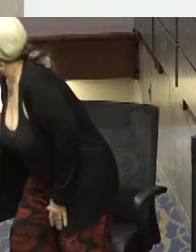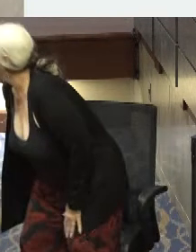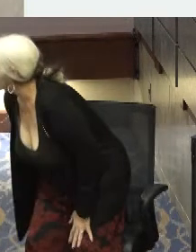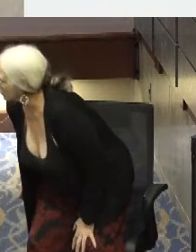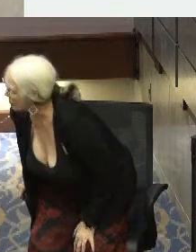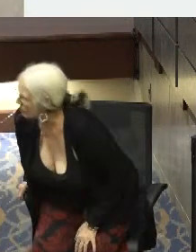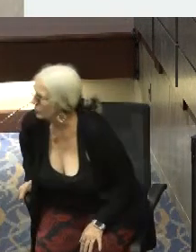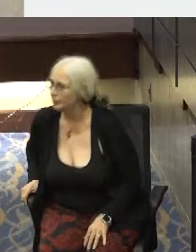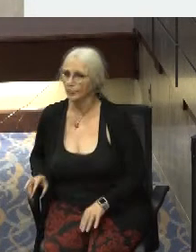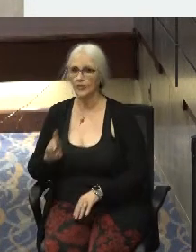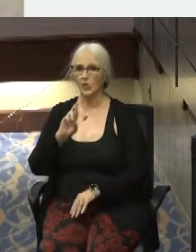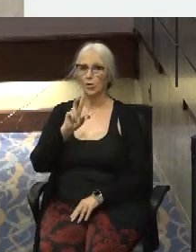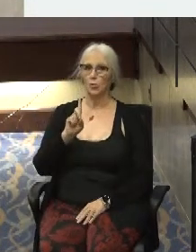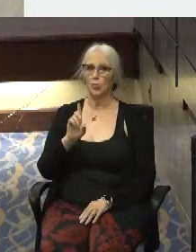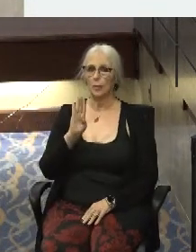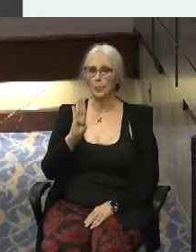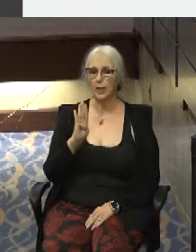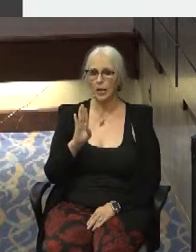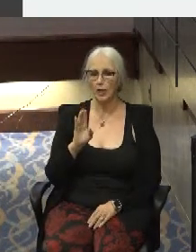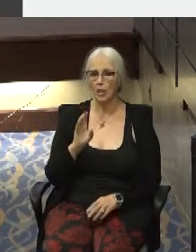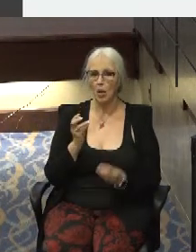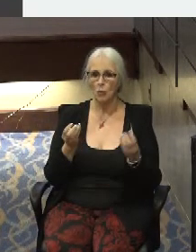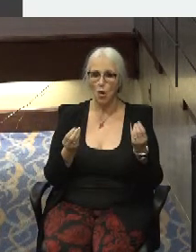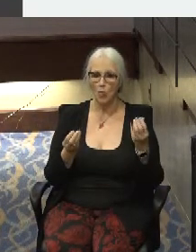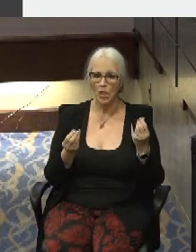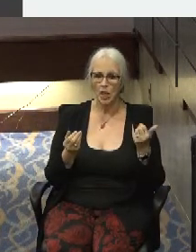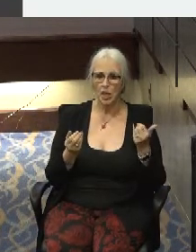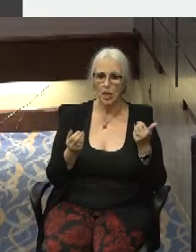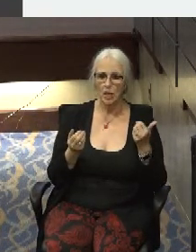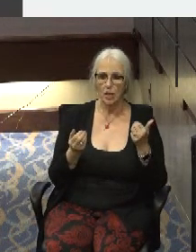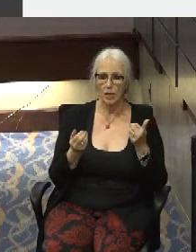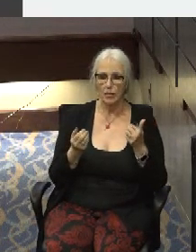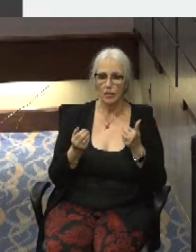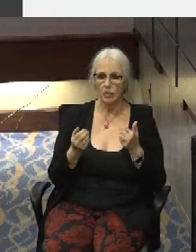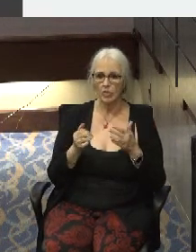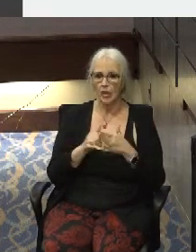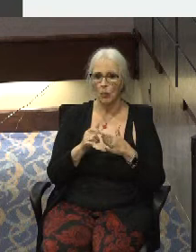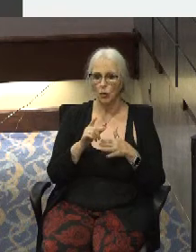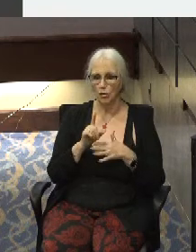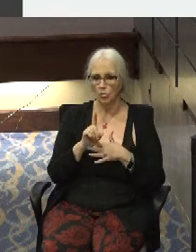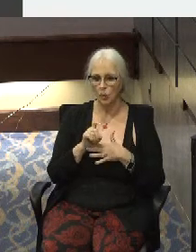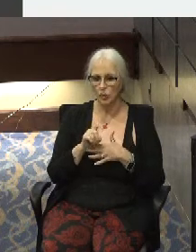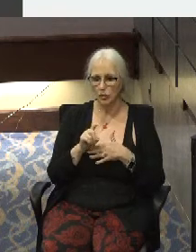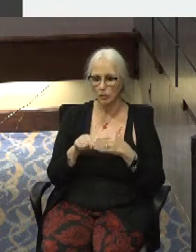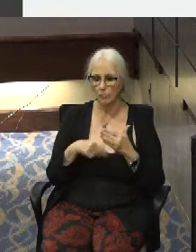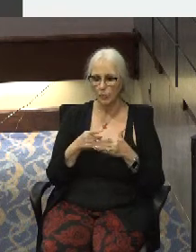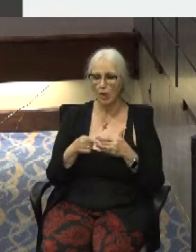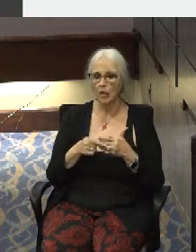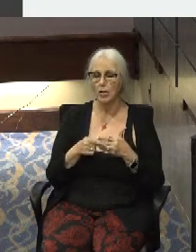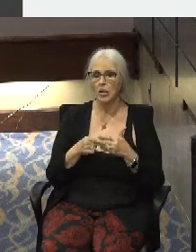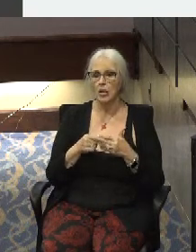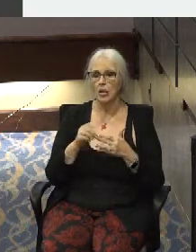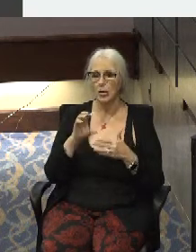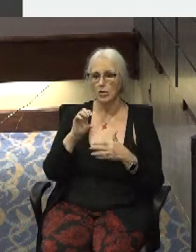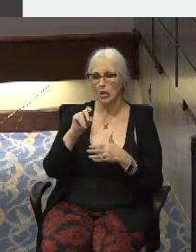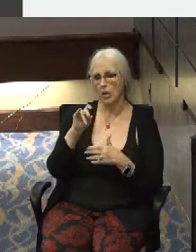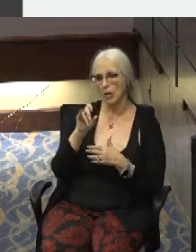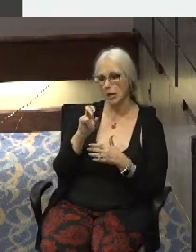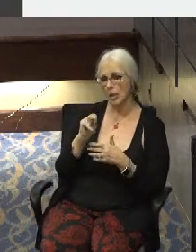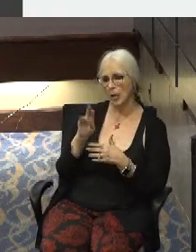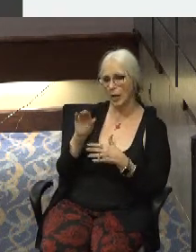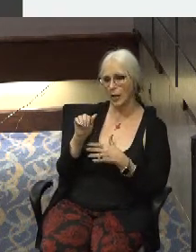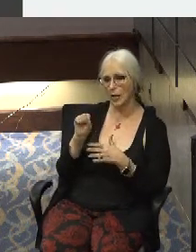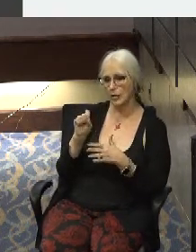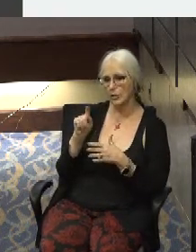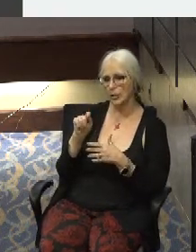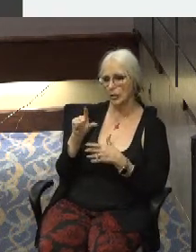The R1B property that's in question includes the Cottonland Castle, a